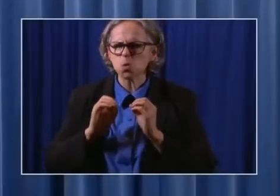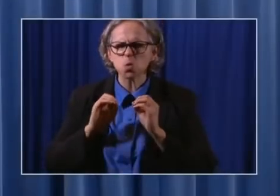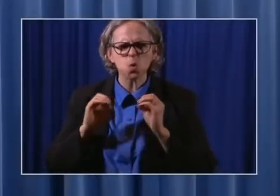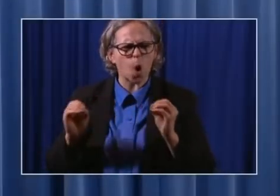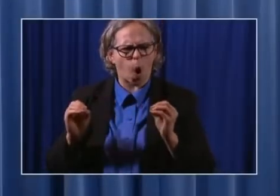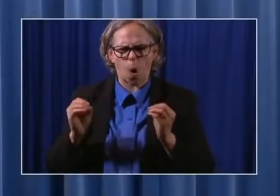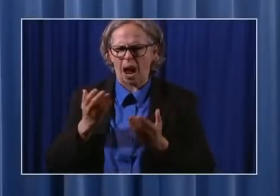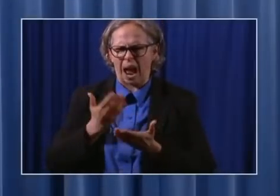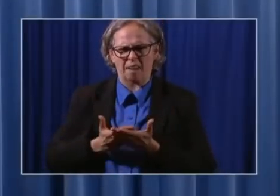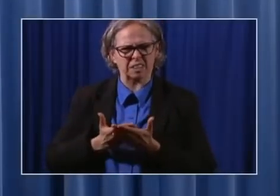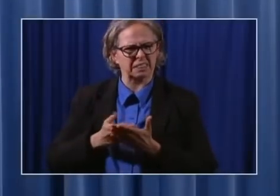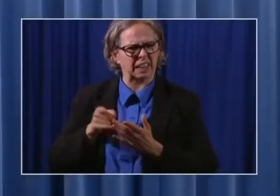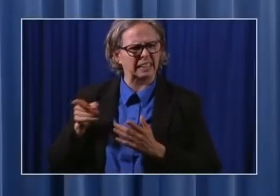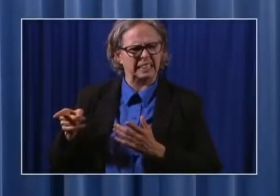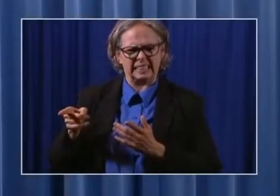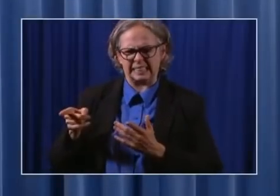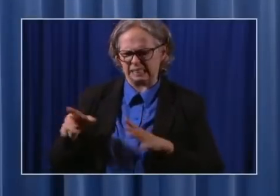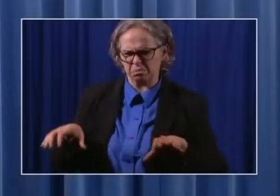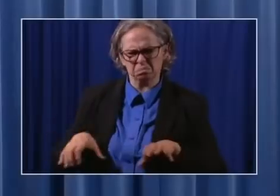or anything wrong.